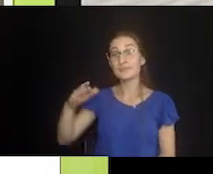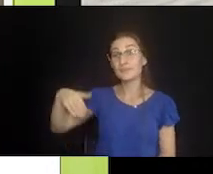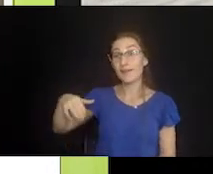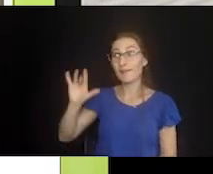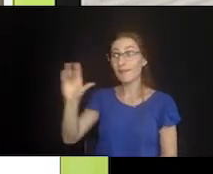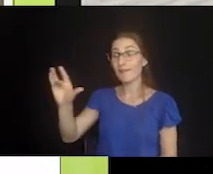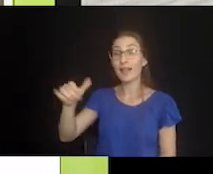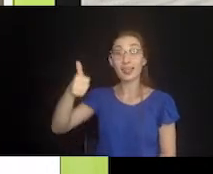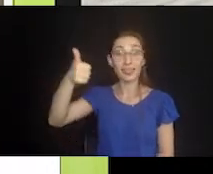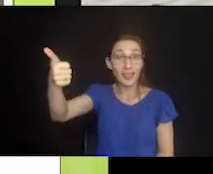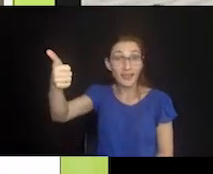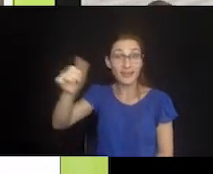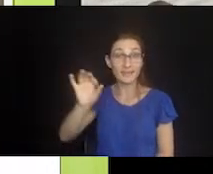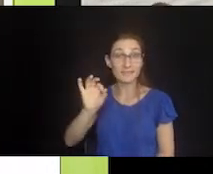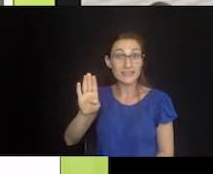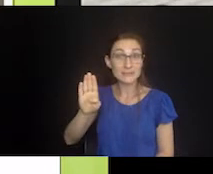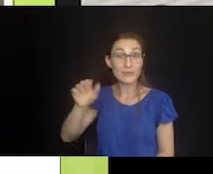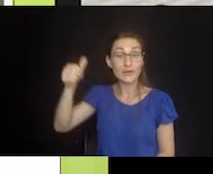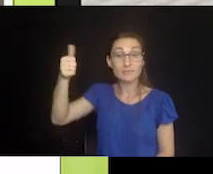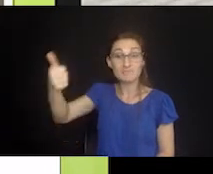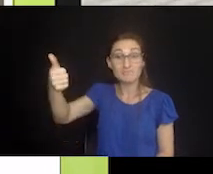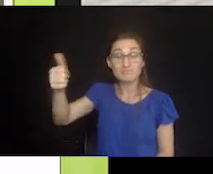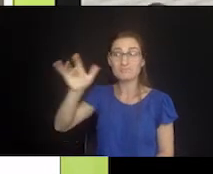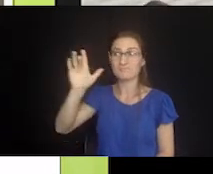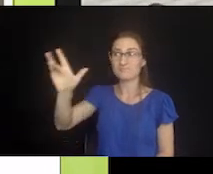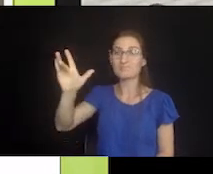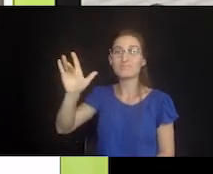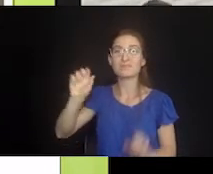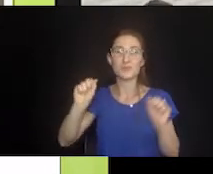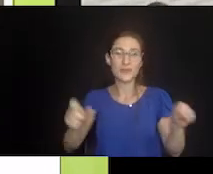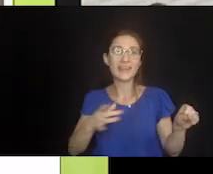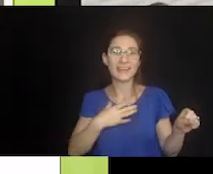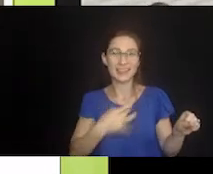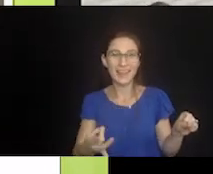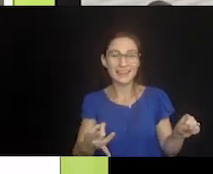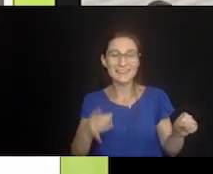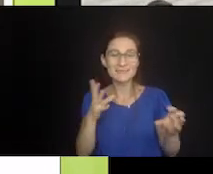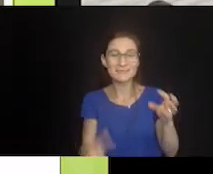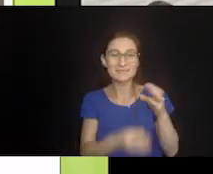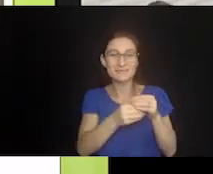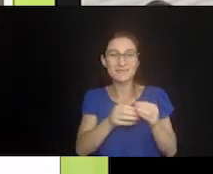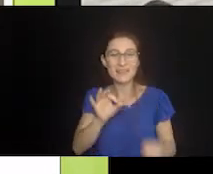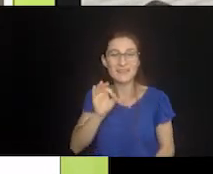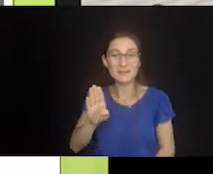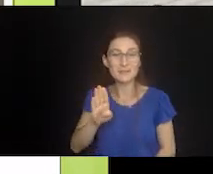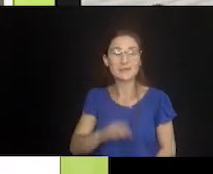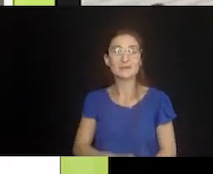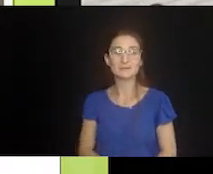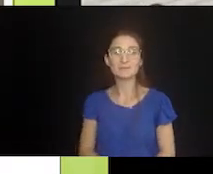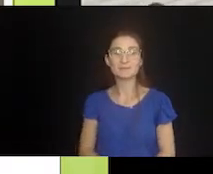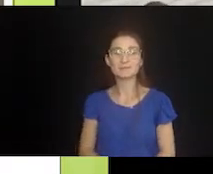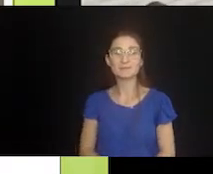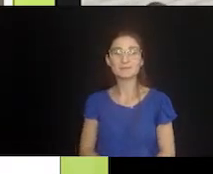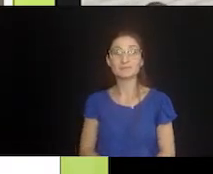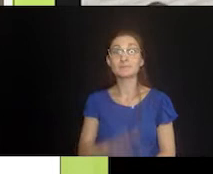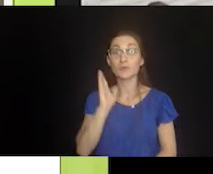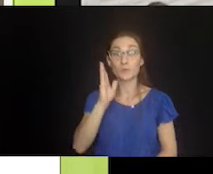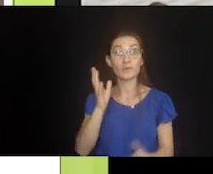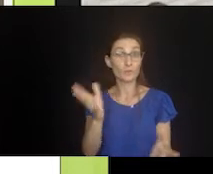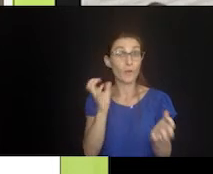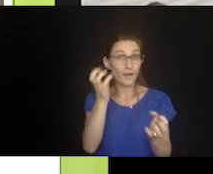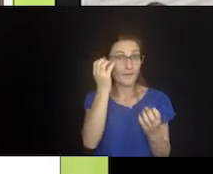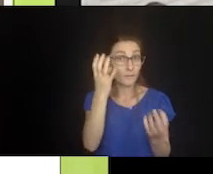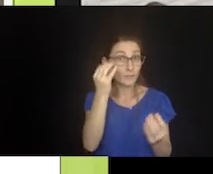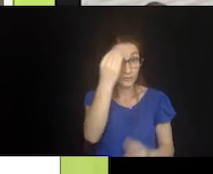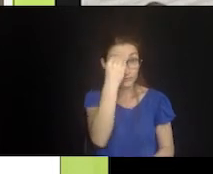If you haven't liked us already, go on there, find us on Facebook, find us on social media